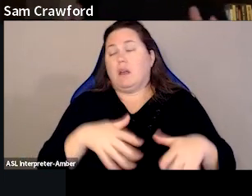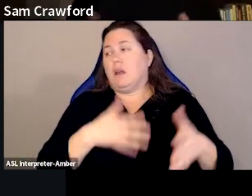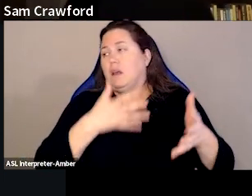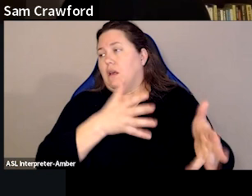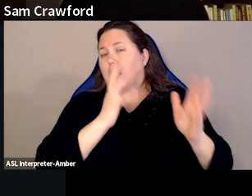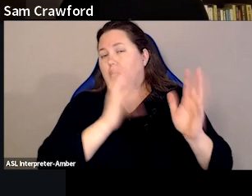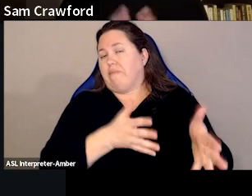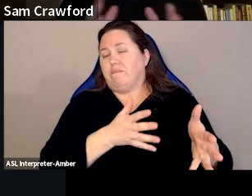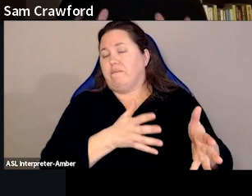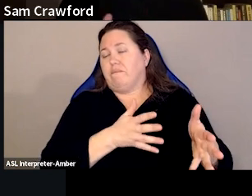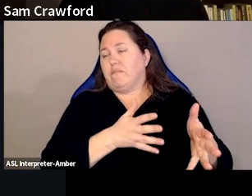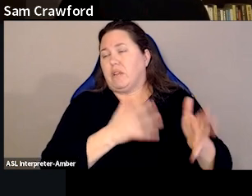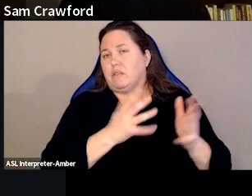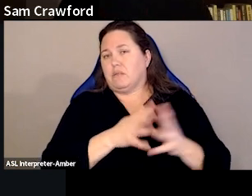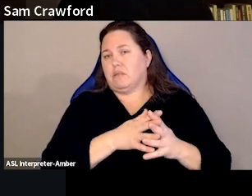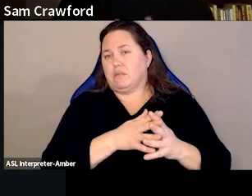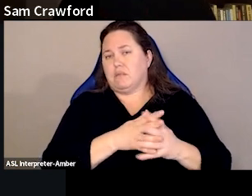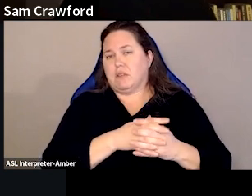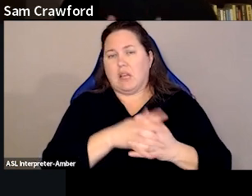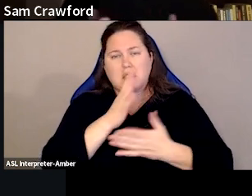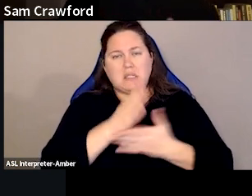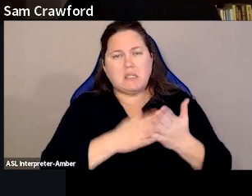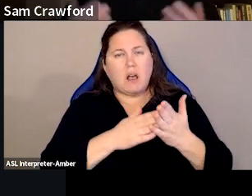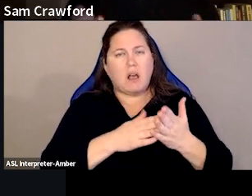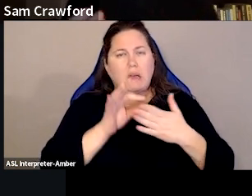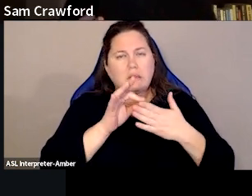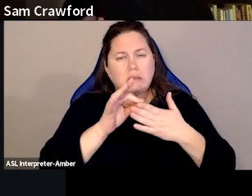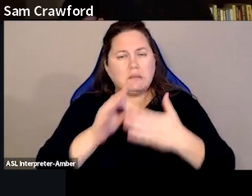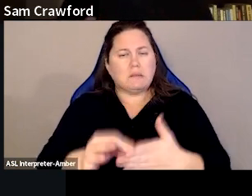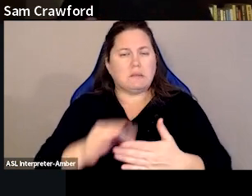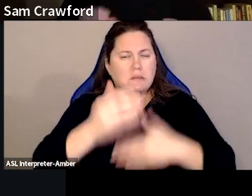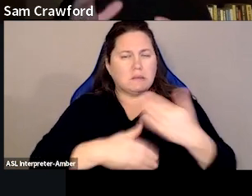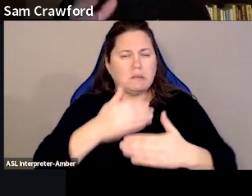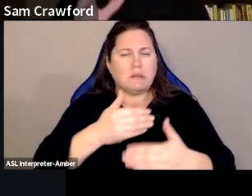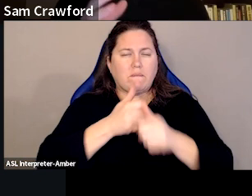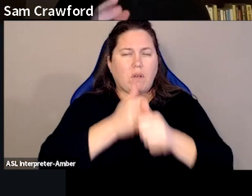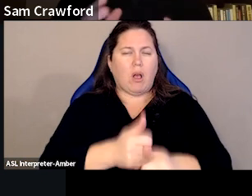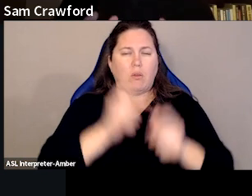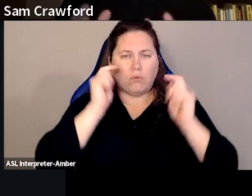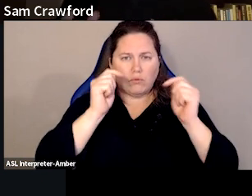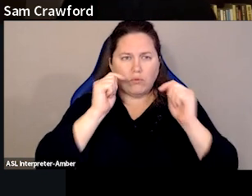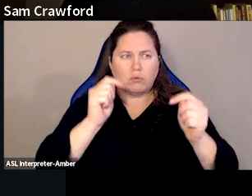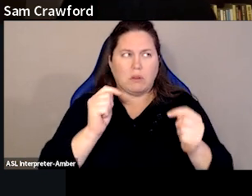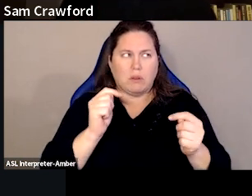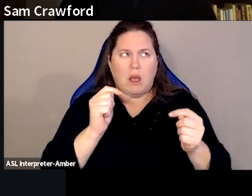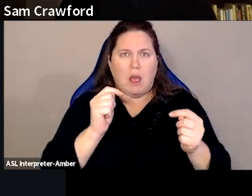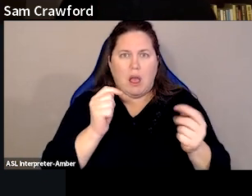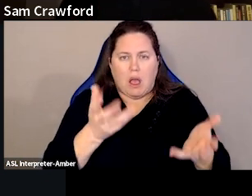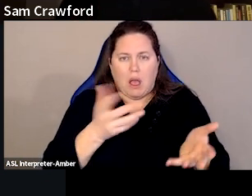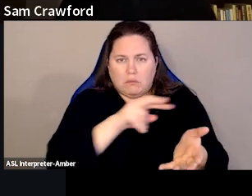even follow along tutorials, they're just not feasible to replicate if you don't have a robust or slightly robust grasp of